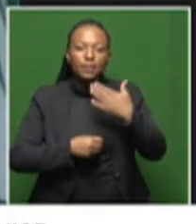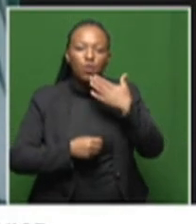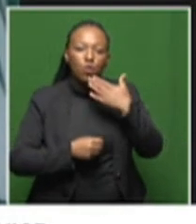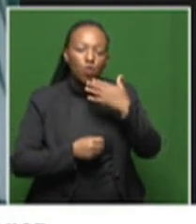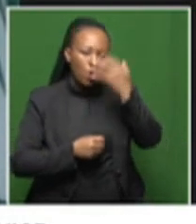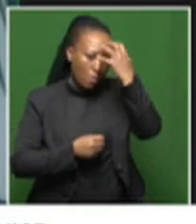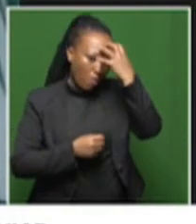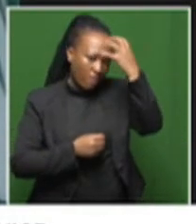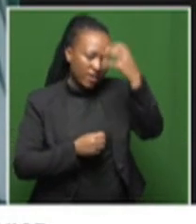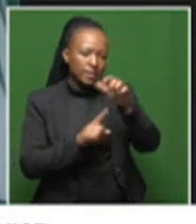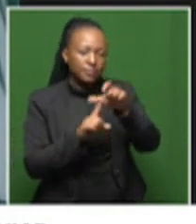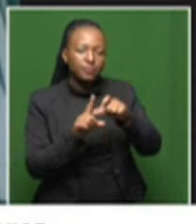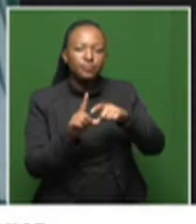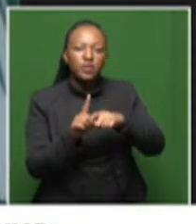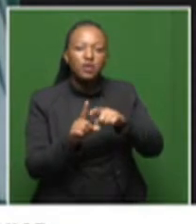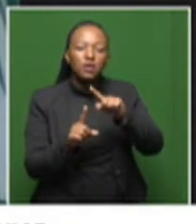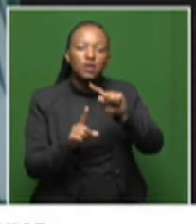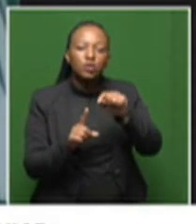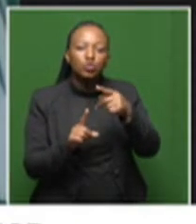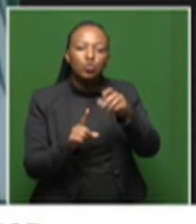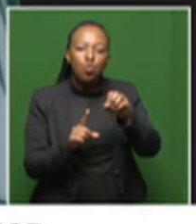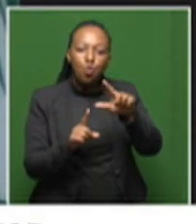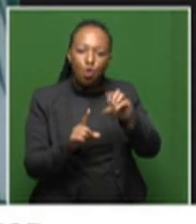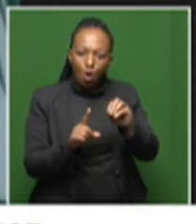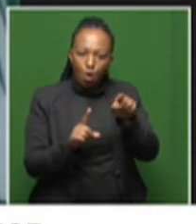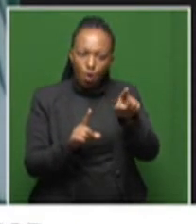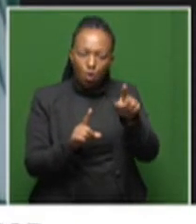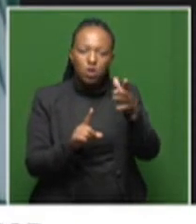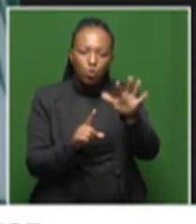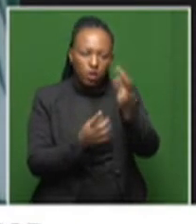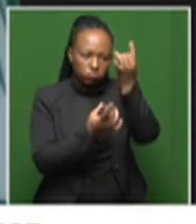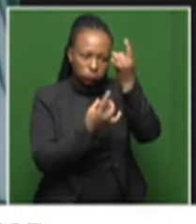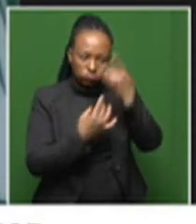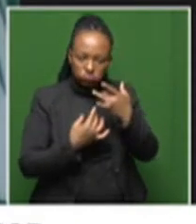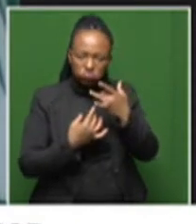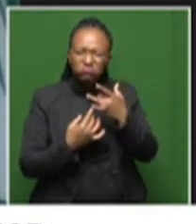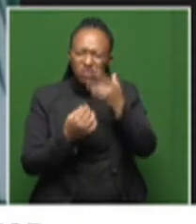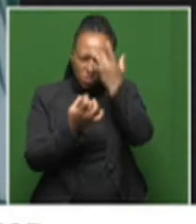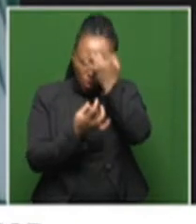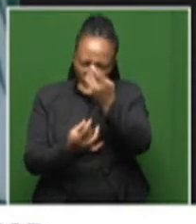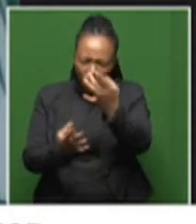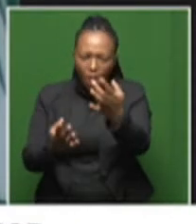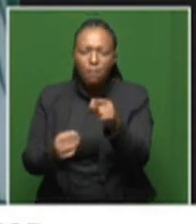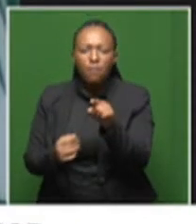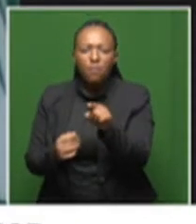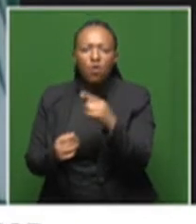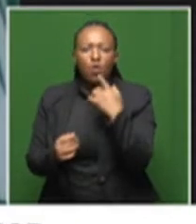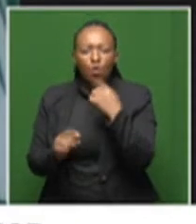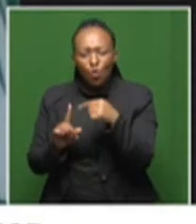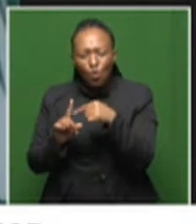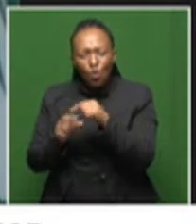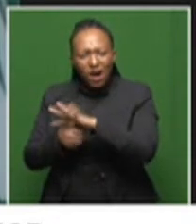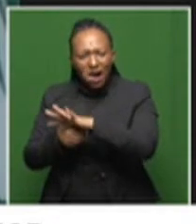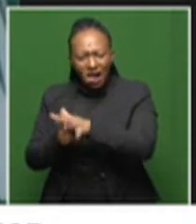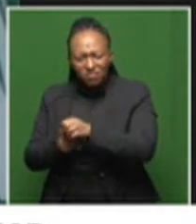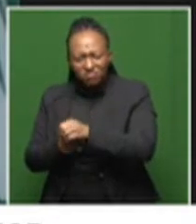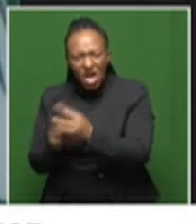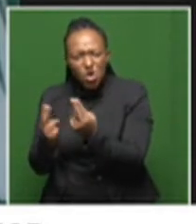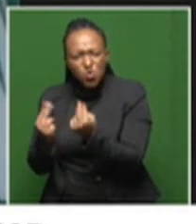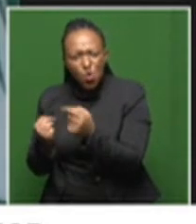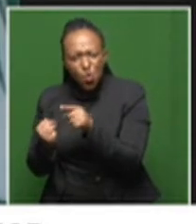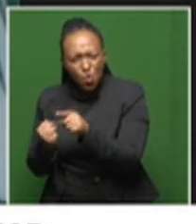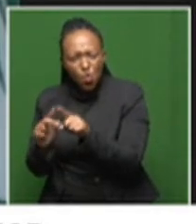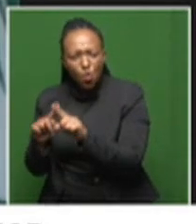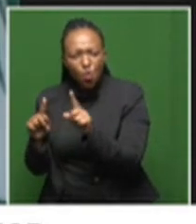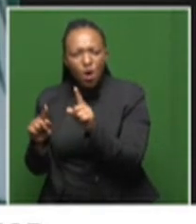Professor Tulio de Oliveira, who will provide details about the Lambda variant and the progress we've been seeing with the